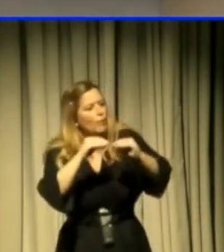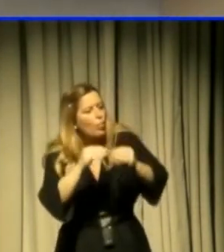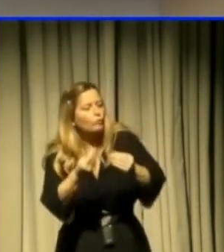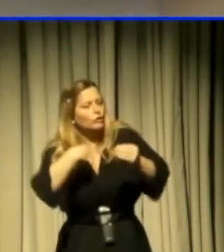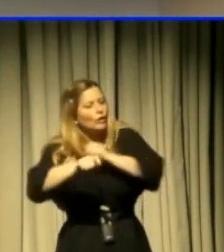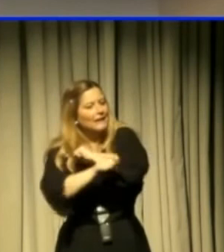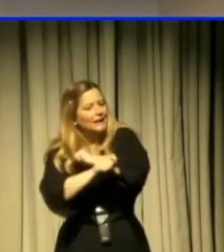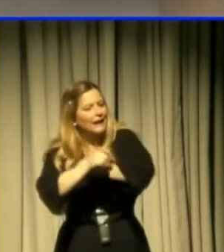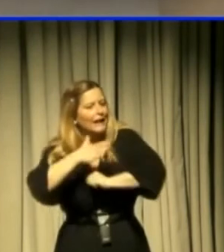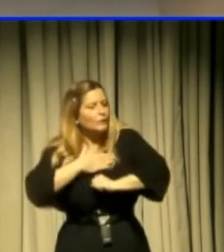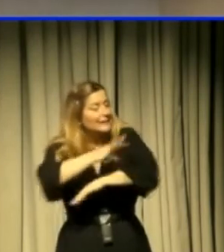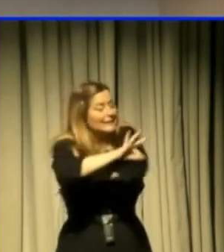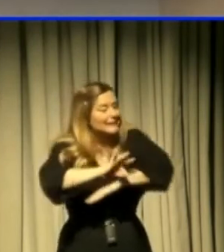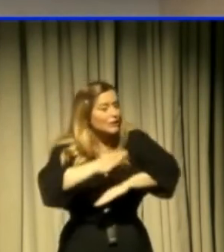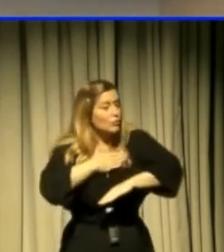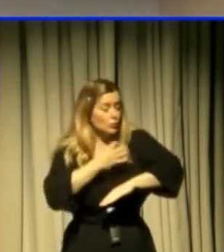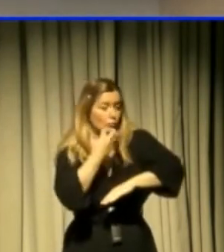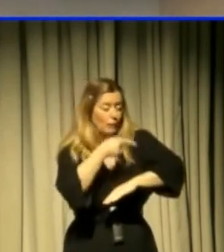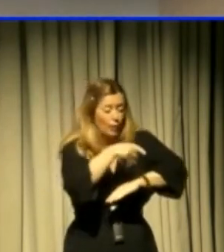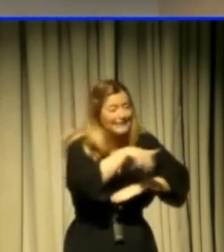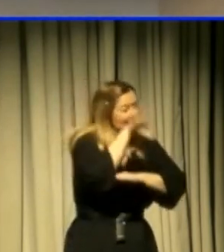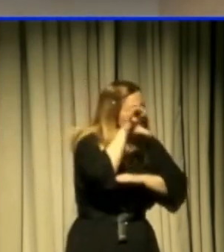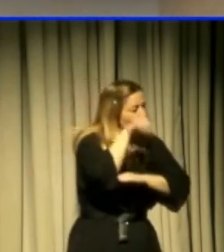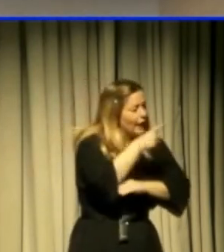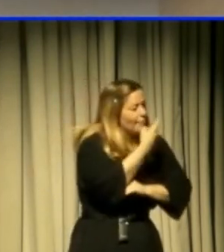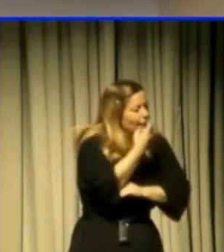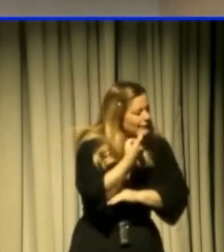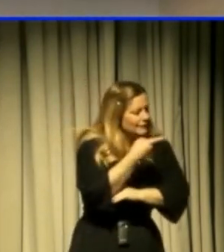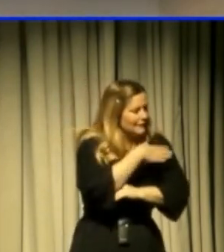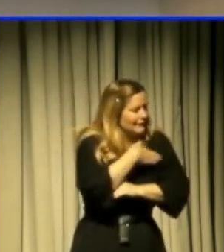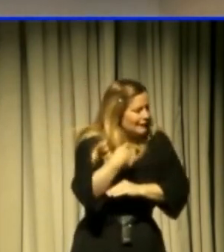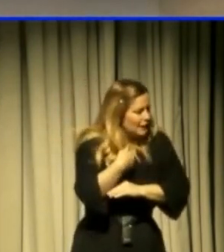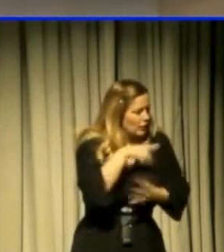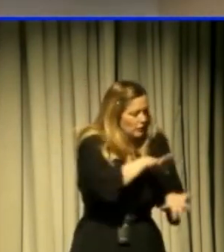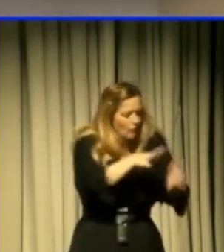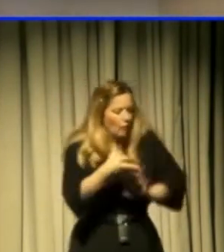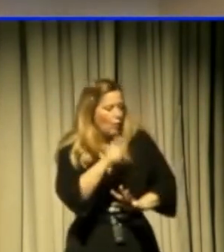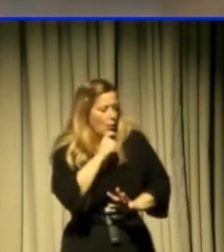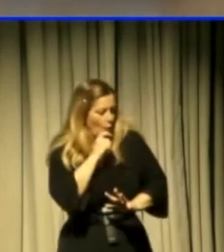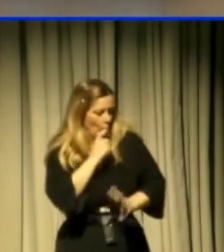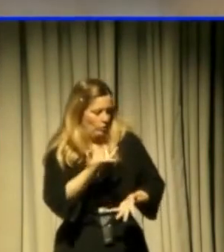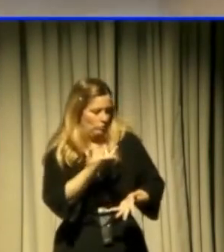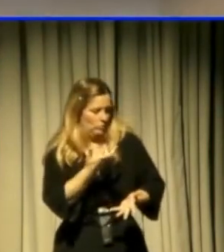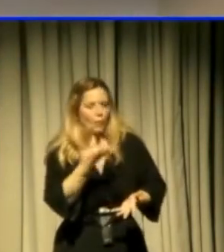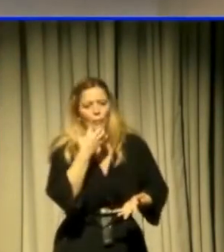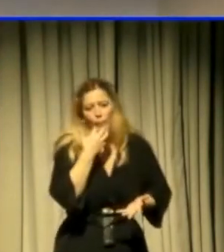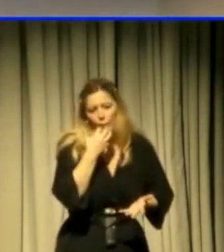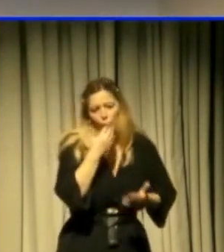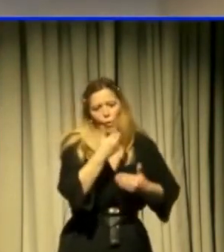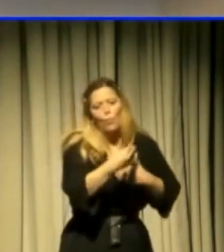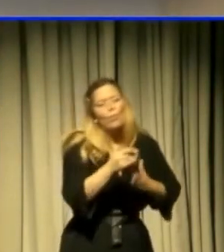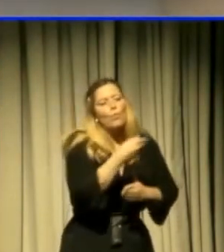for instance? So if I ask you to think about like, how can you make a Bank? How could Bank create a more